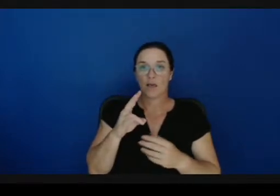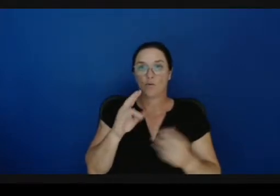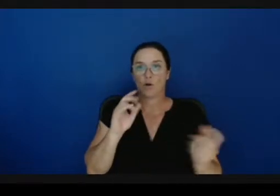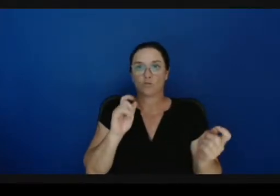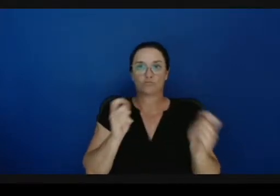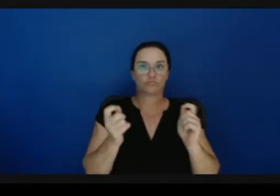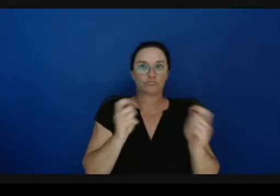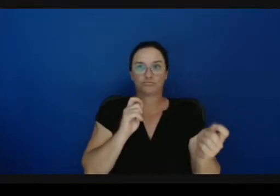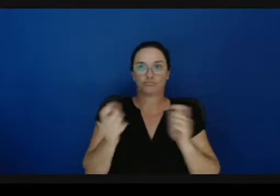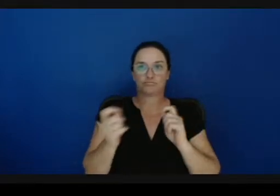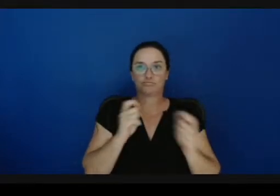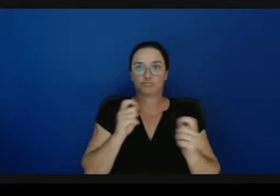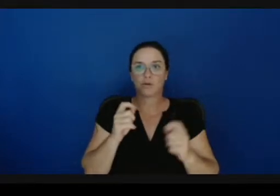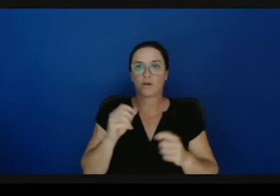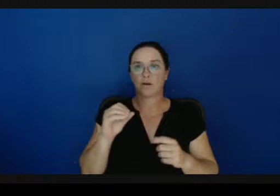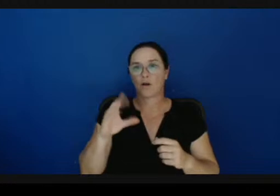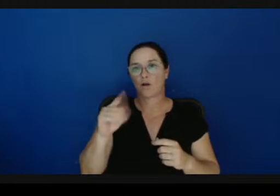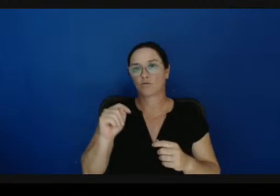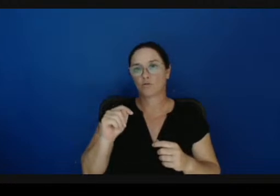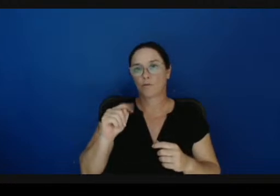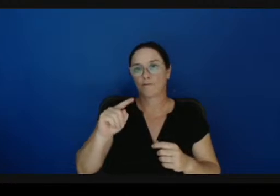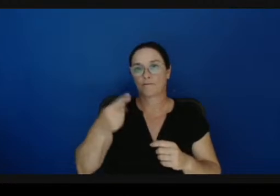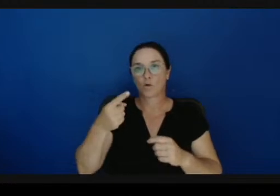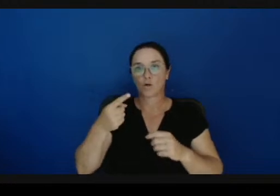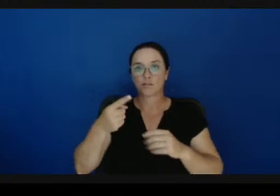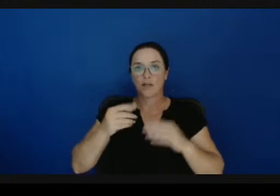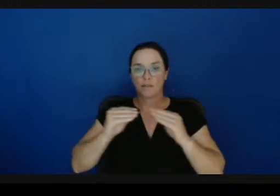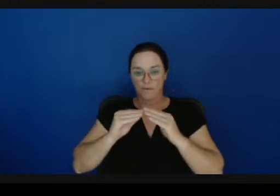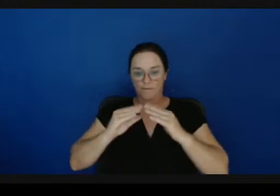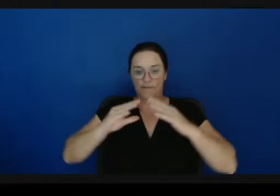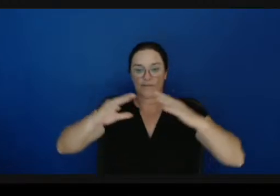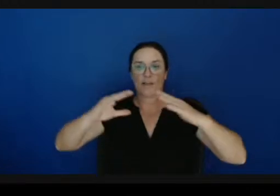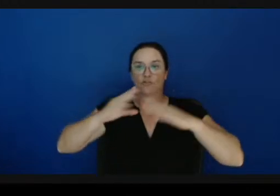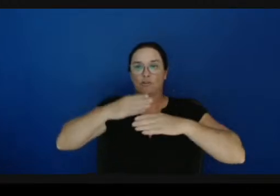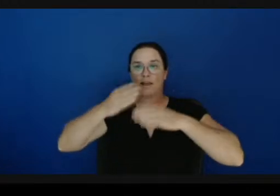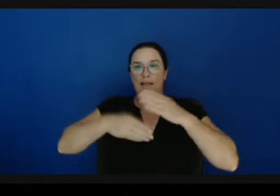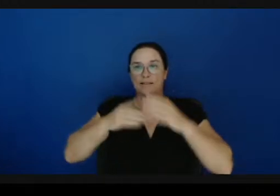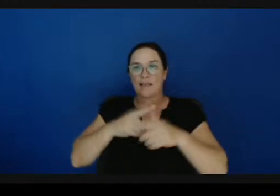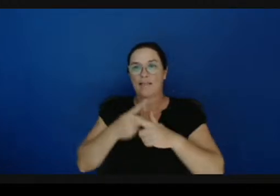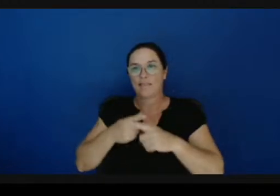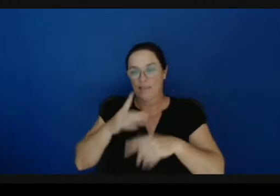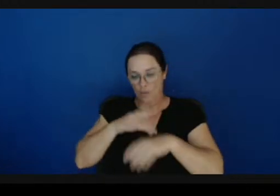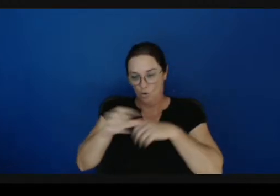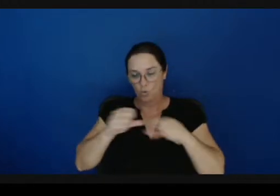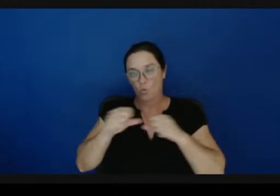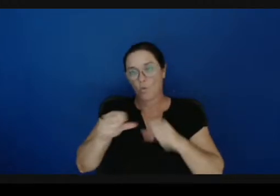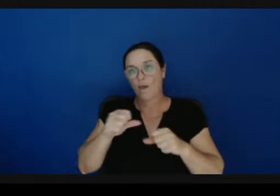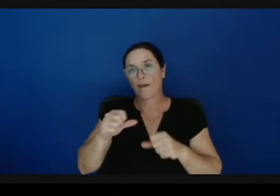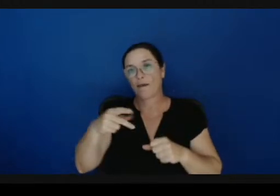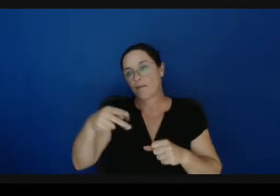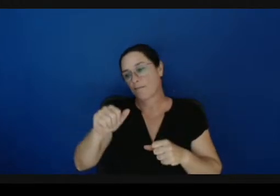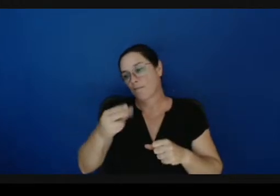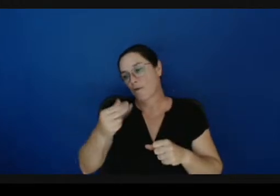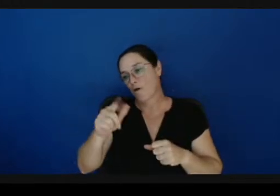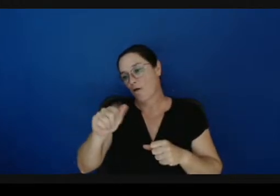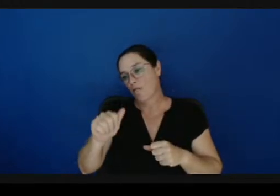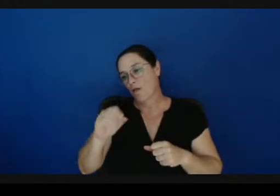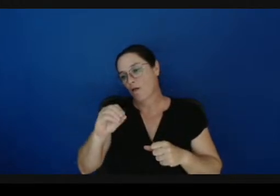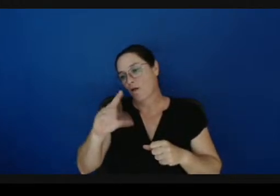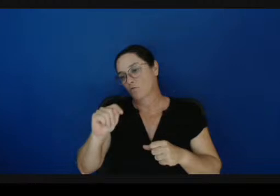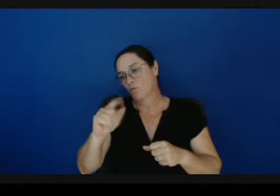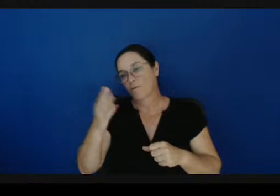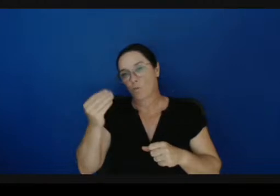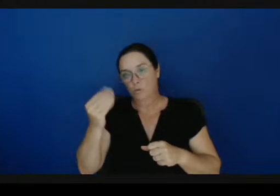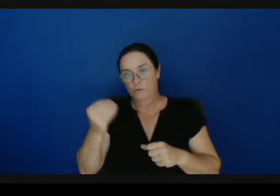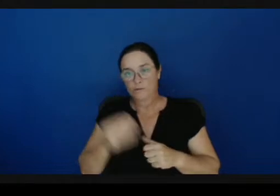1st, shallow inflation ends. And then that other earthquake following October 14th, that deep Pahala earthquake there. And the